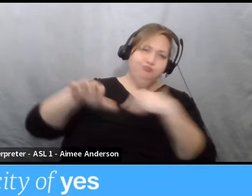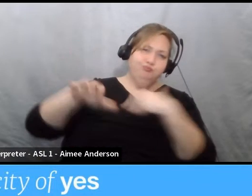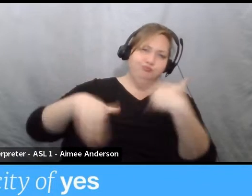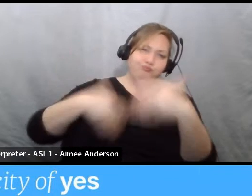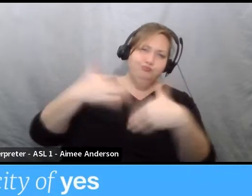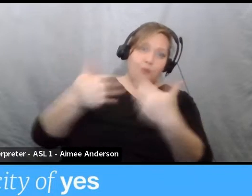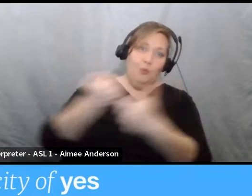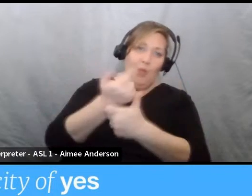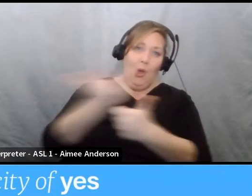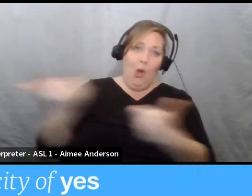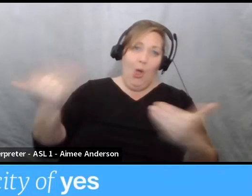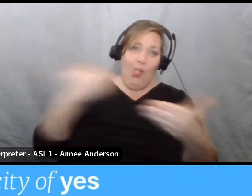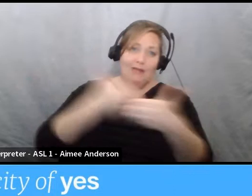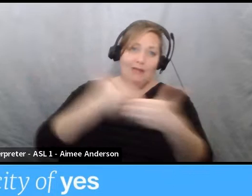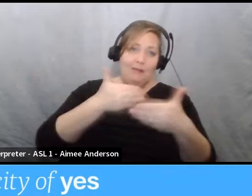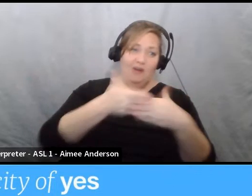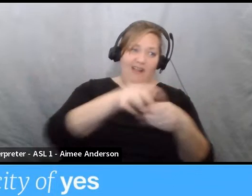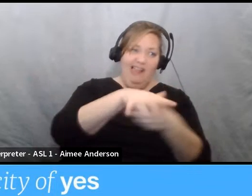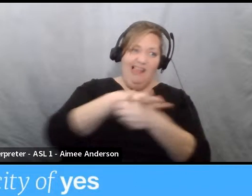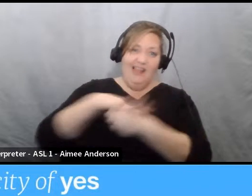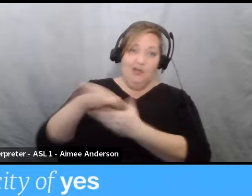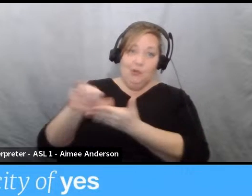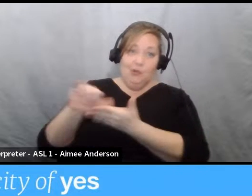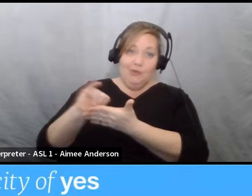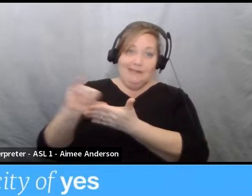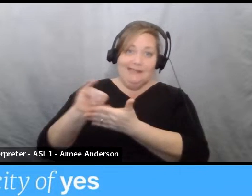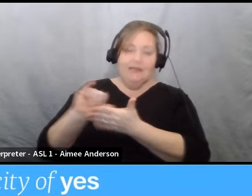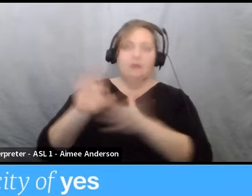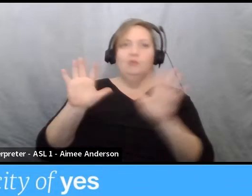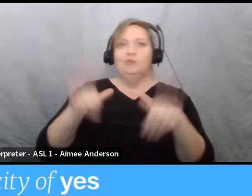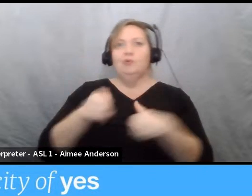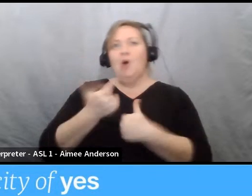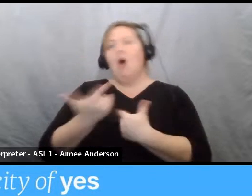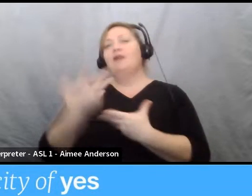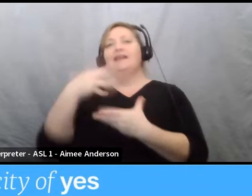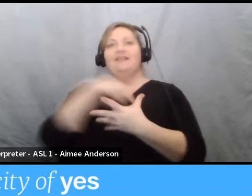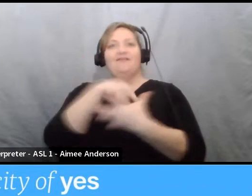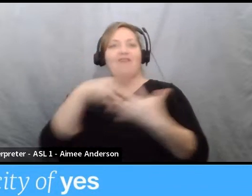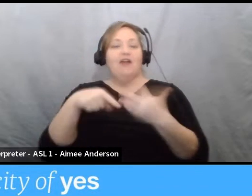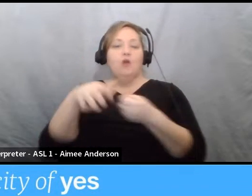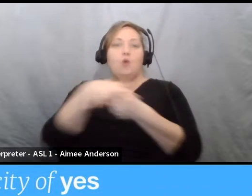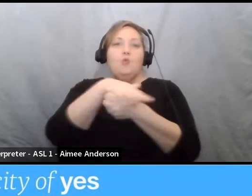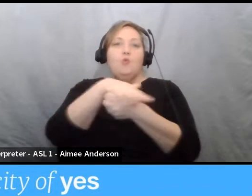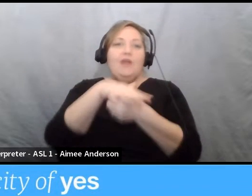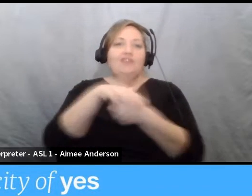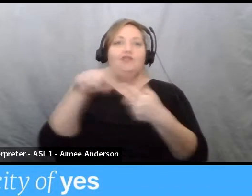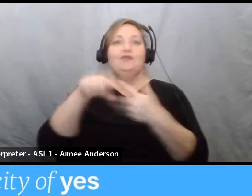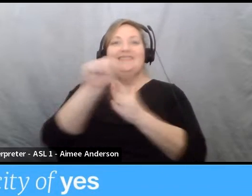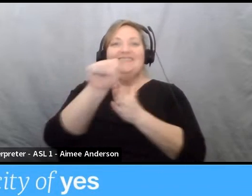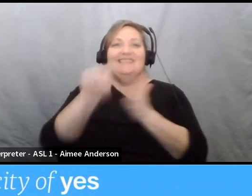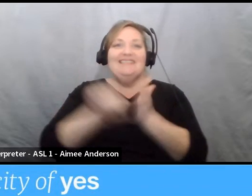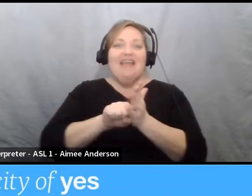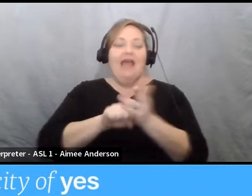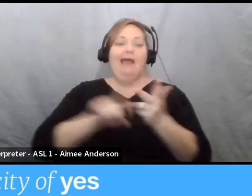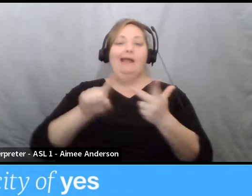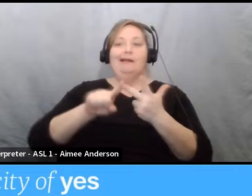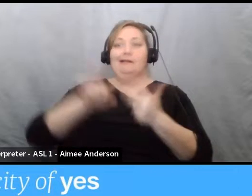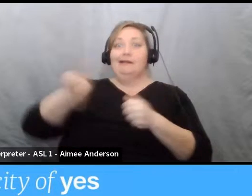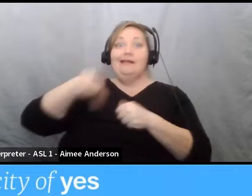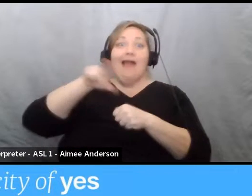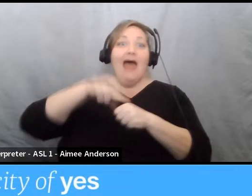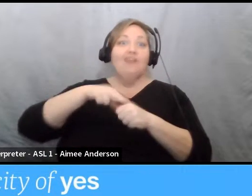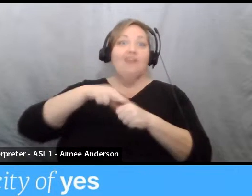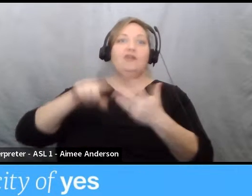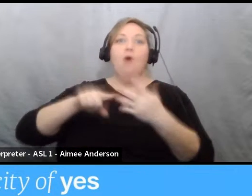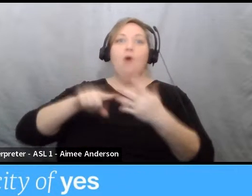City. And unfortunately, all these factors, regional, statewide, national, even global, wouldn't